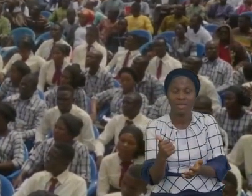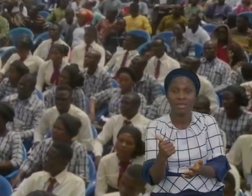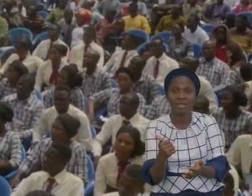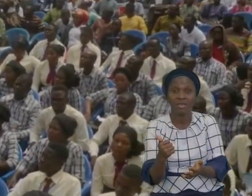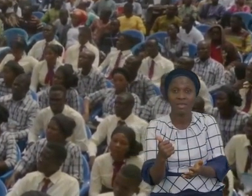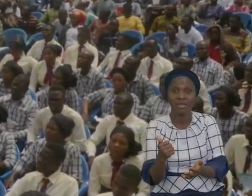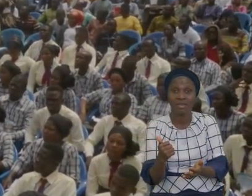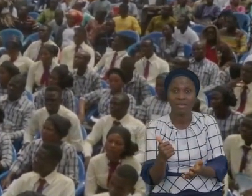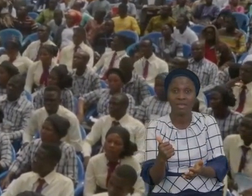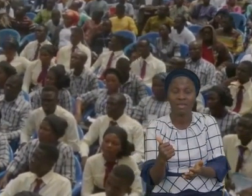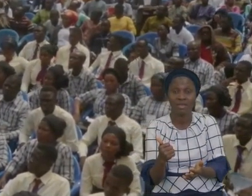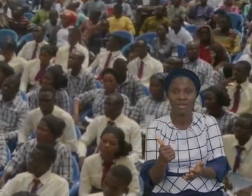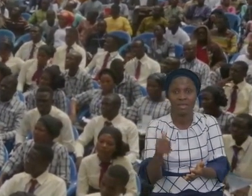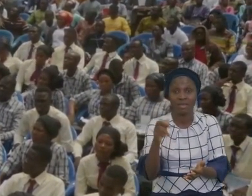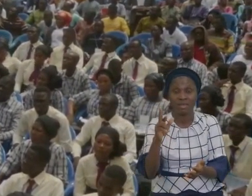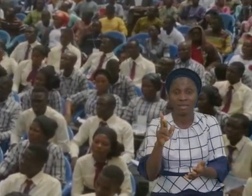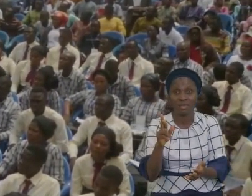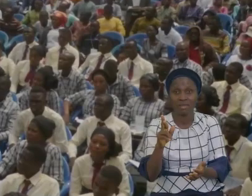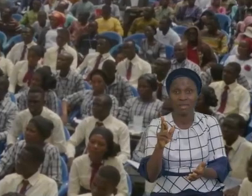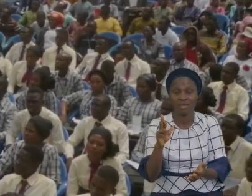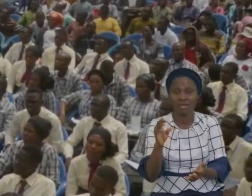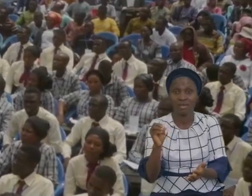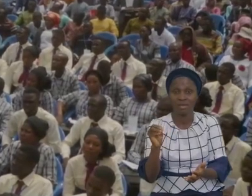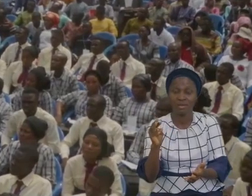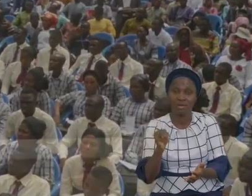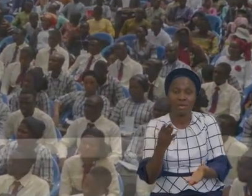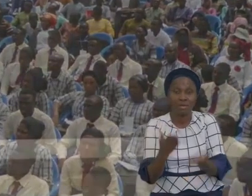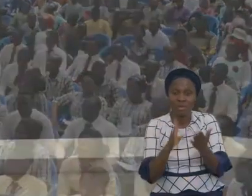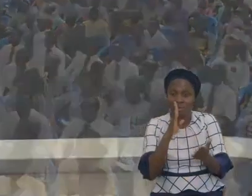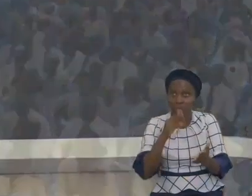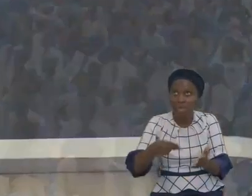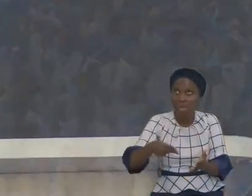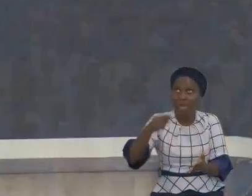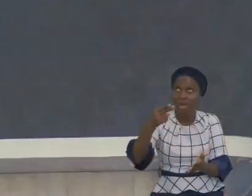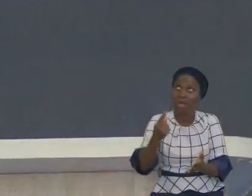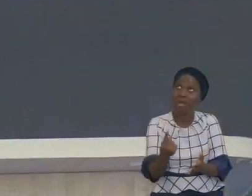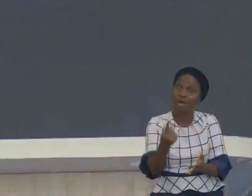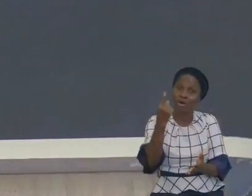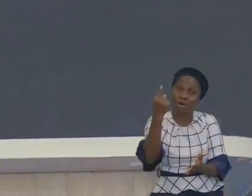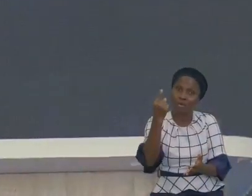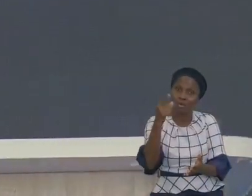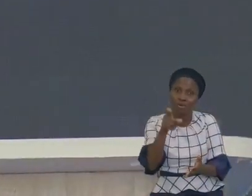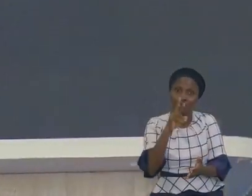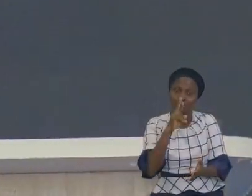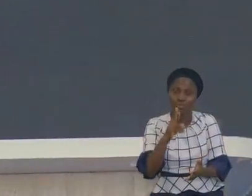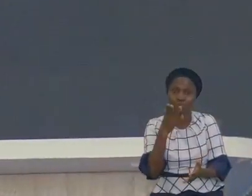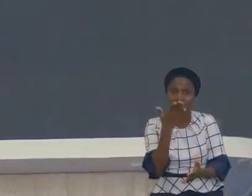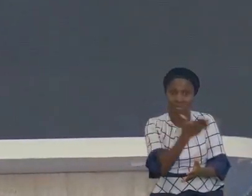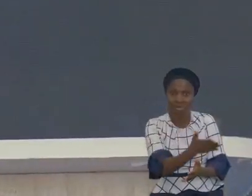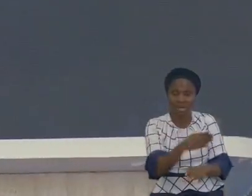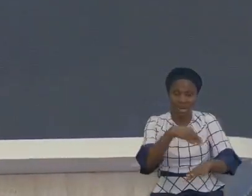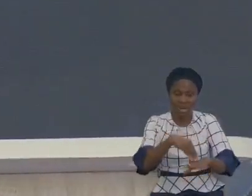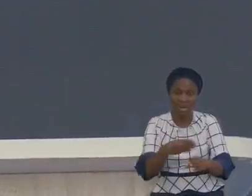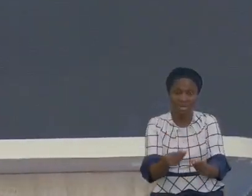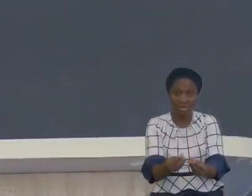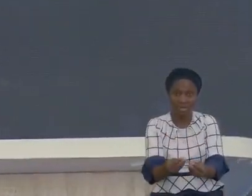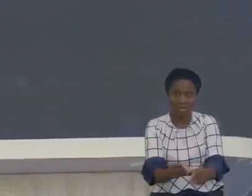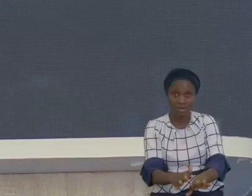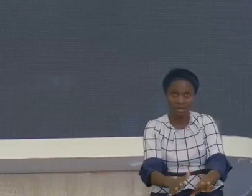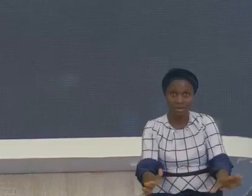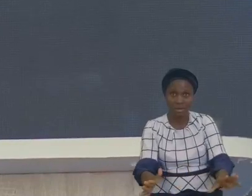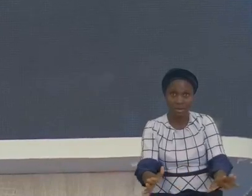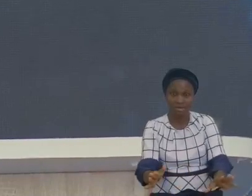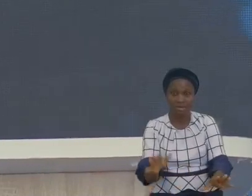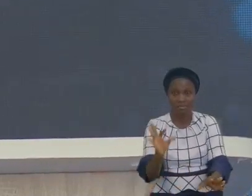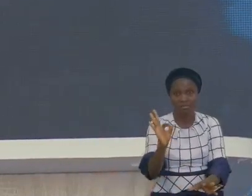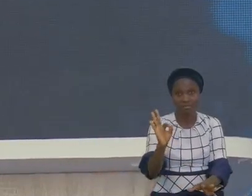you are there at the ground floor and you look up, that room,